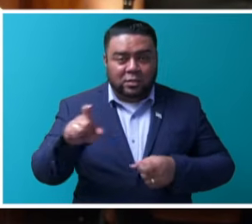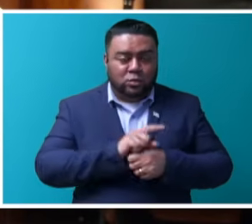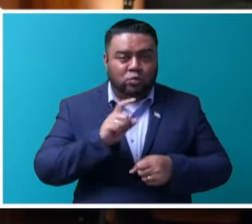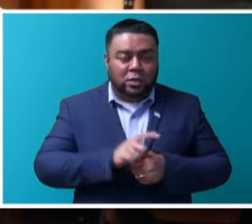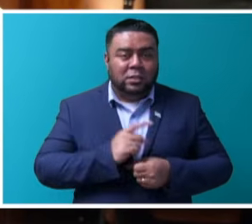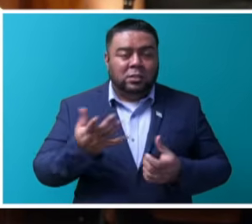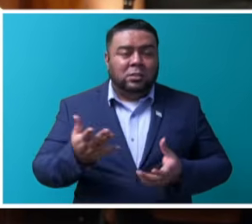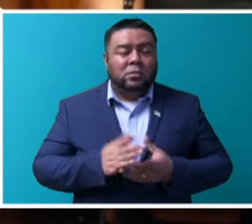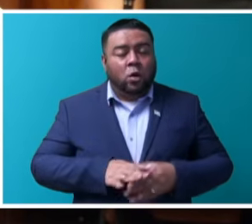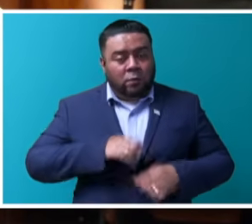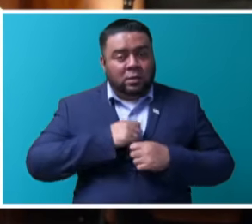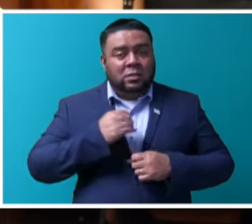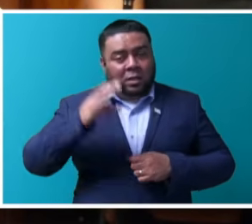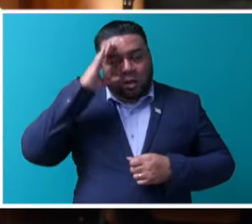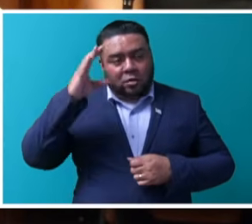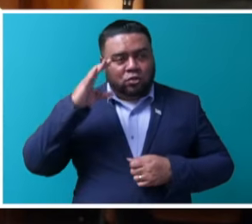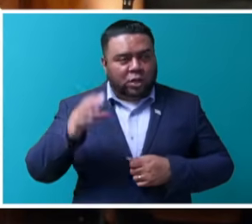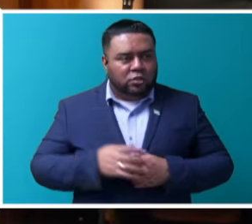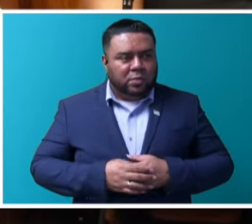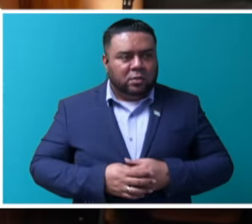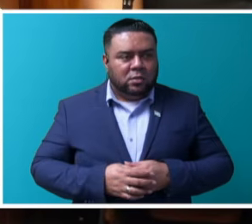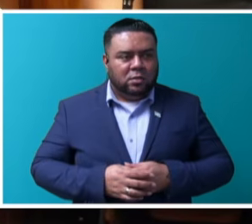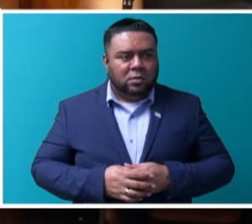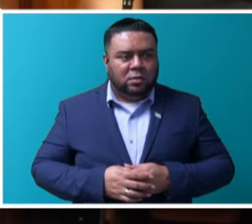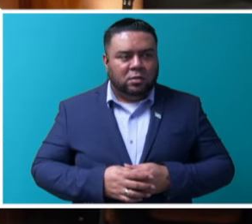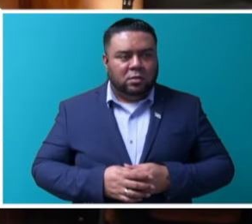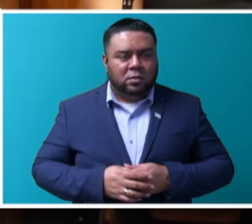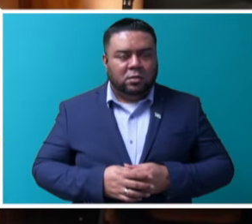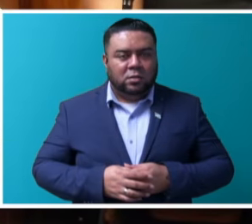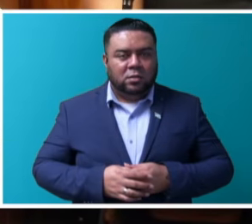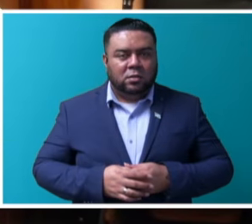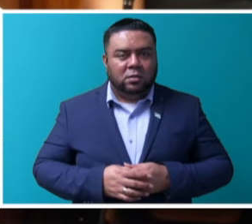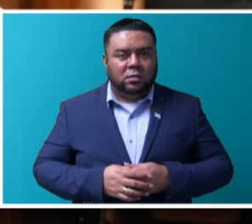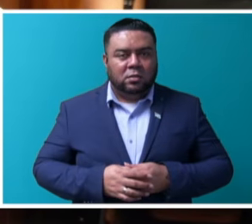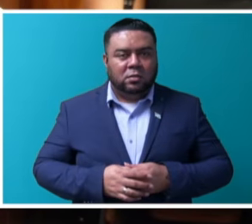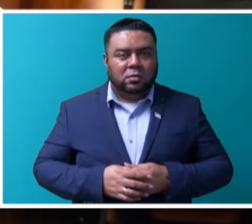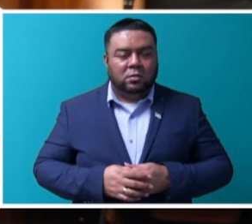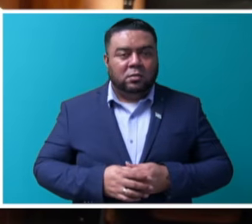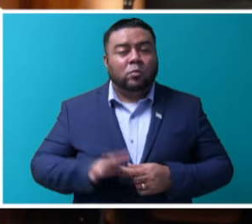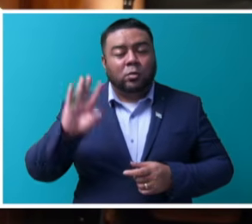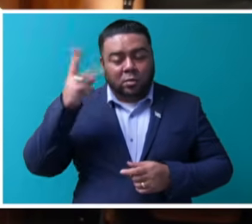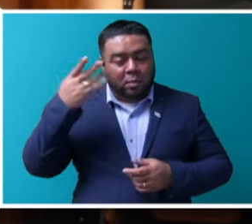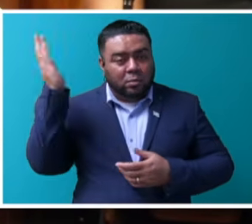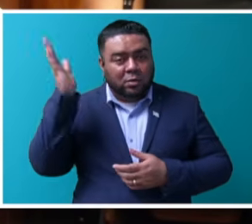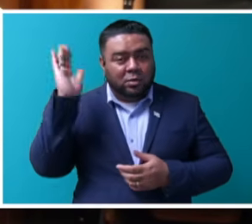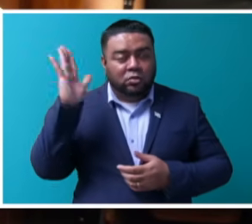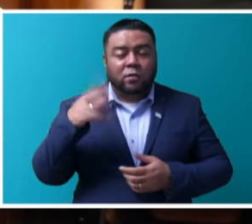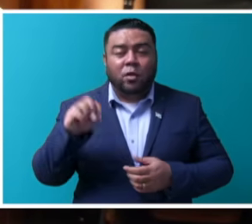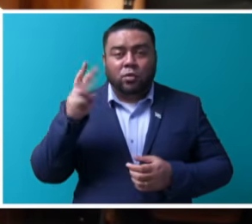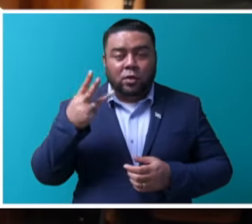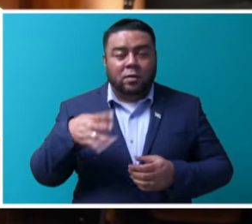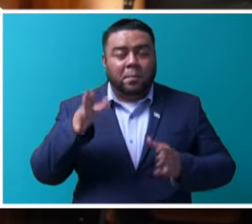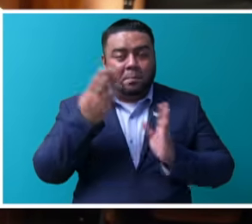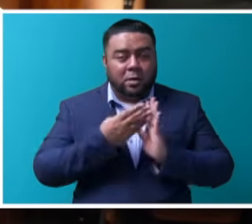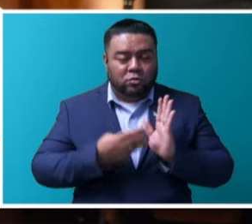further confidence in the country. As we head into the presentation of our third budget, we